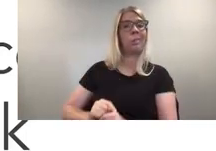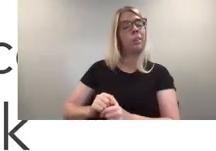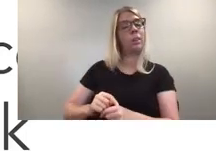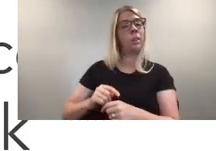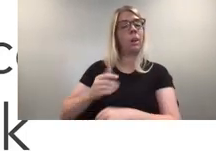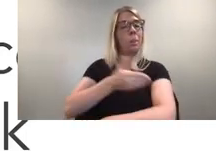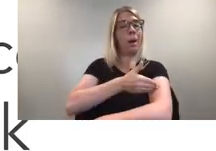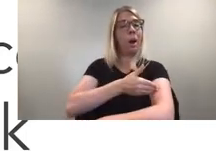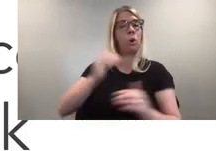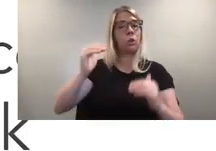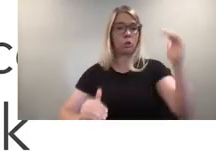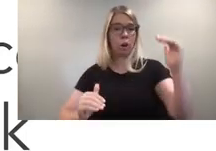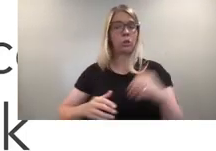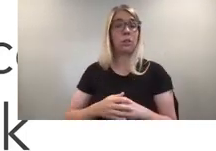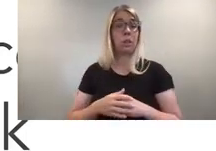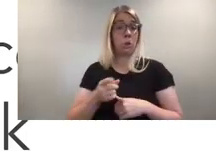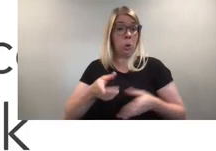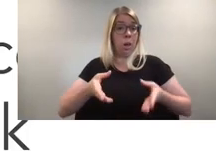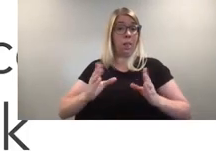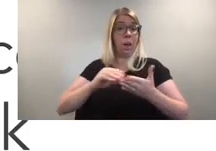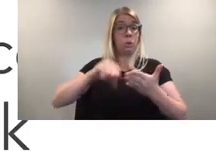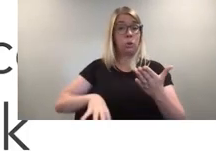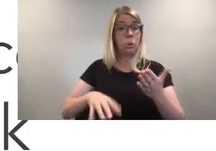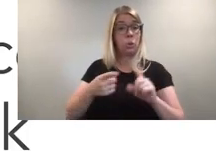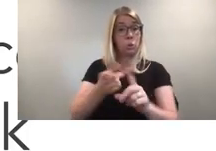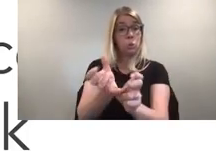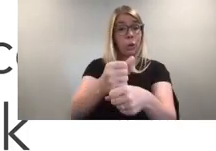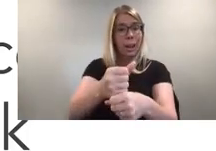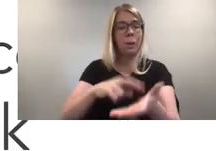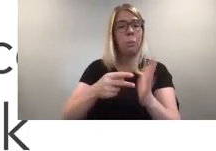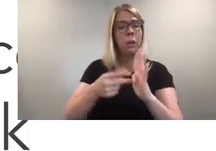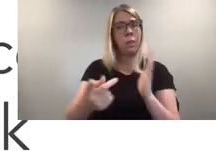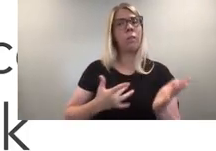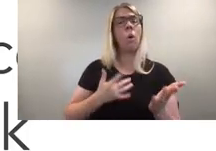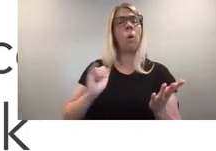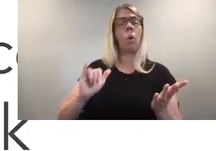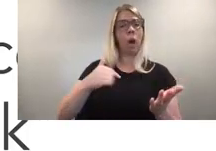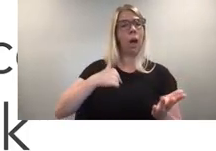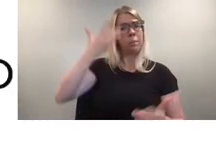students that they are smart enough to write test questions and centering their sense of agency and belonging.